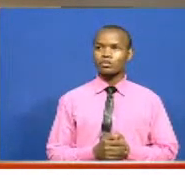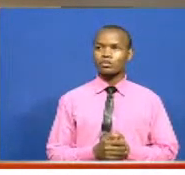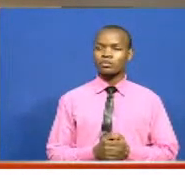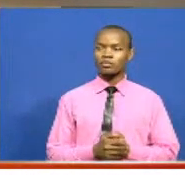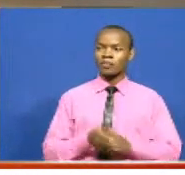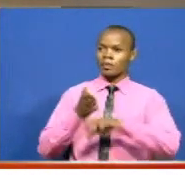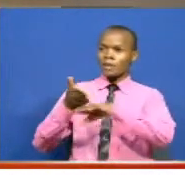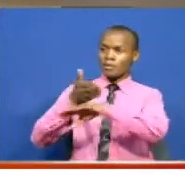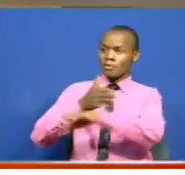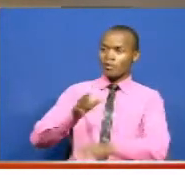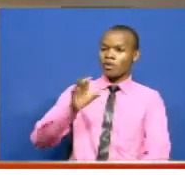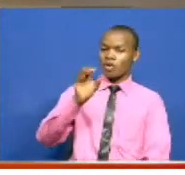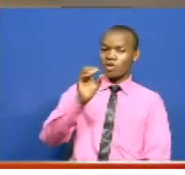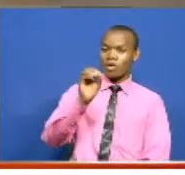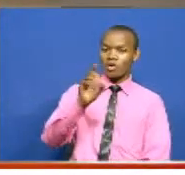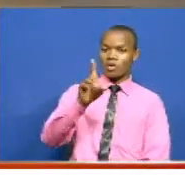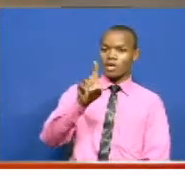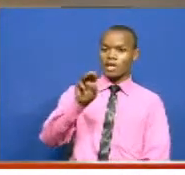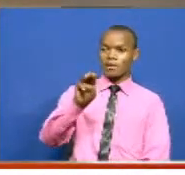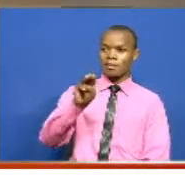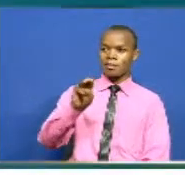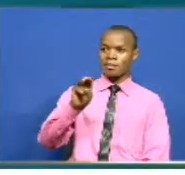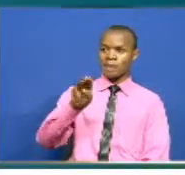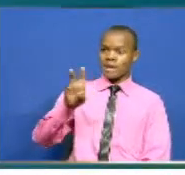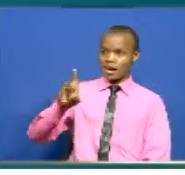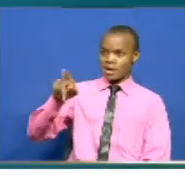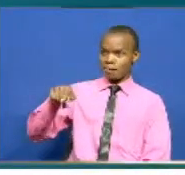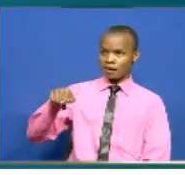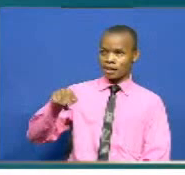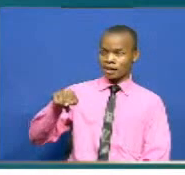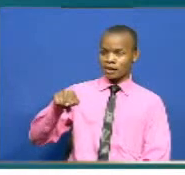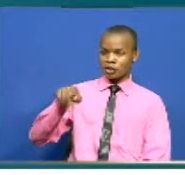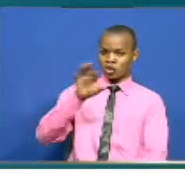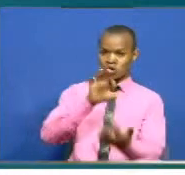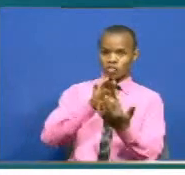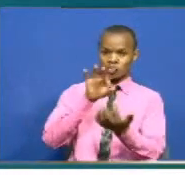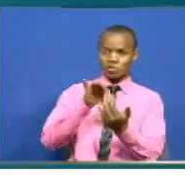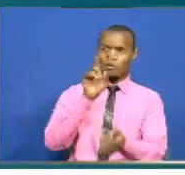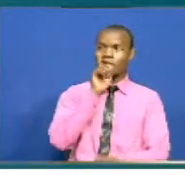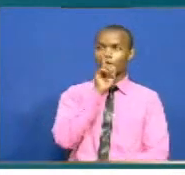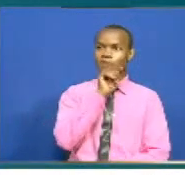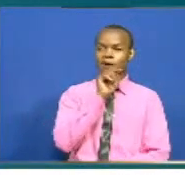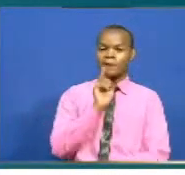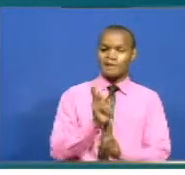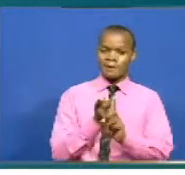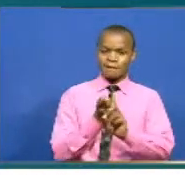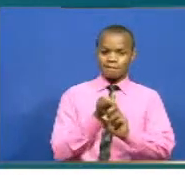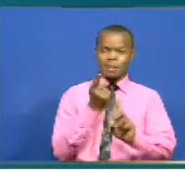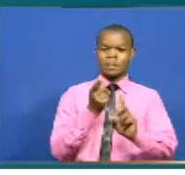ODM member of parliament is elected, he or she will go to the party,